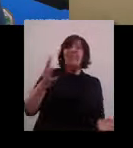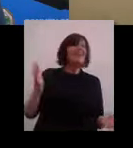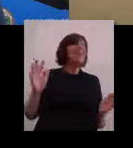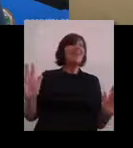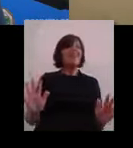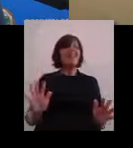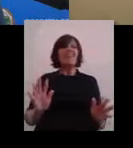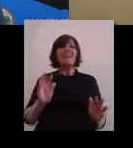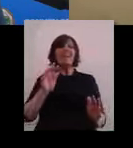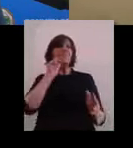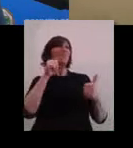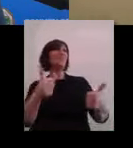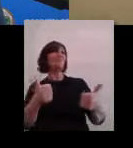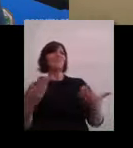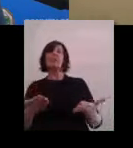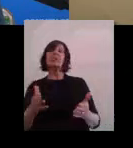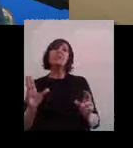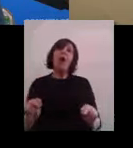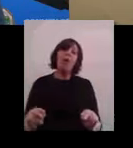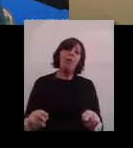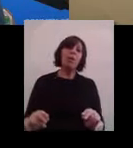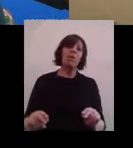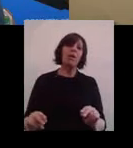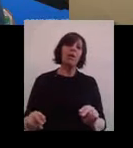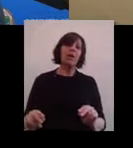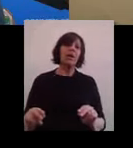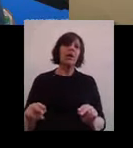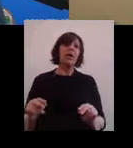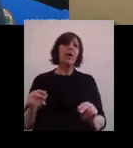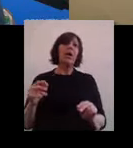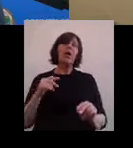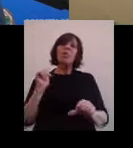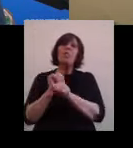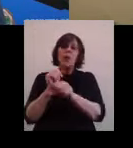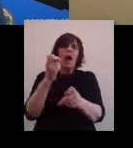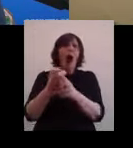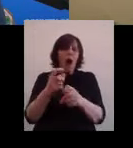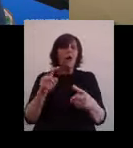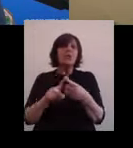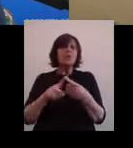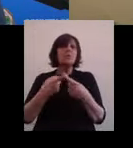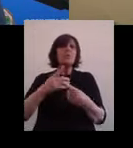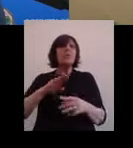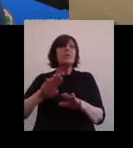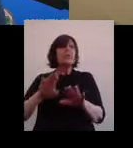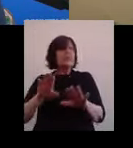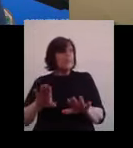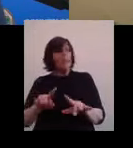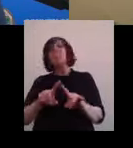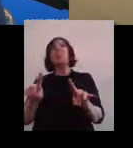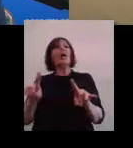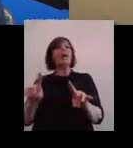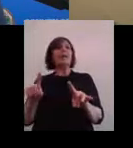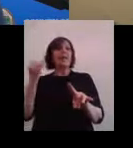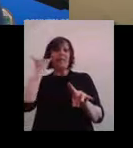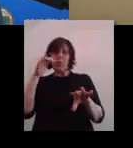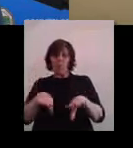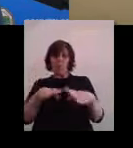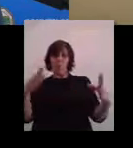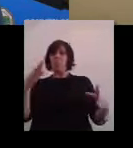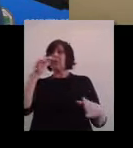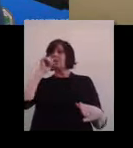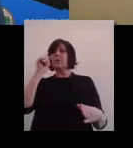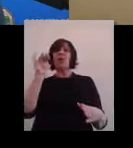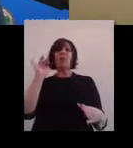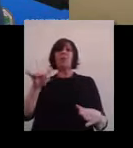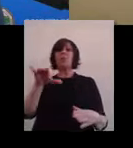working hard to alleviate it, but it's not like it's fine. And if we opened up tomorrow, those hundreds and hundreds of cases will be thousands